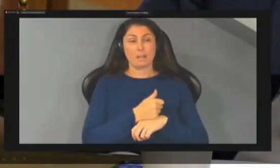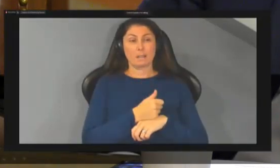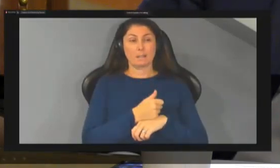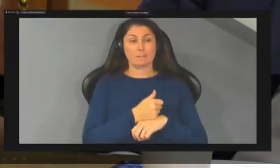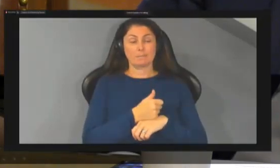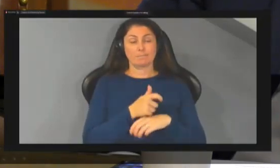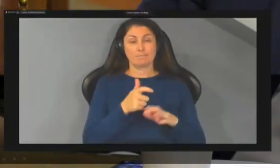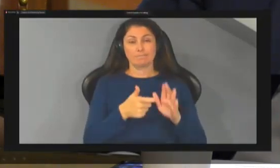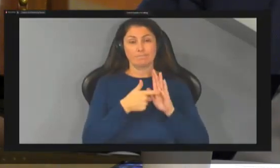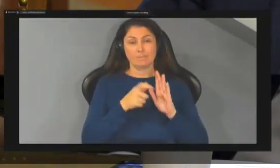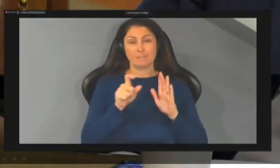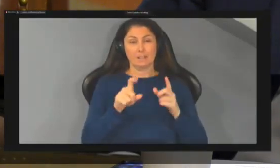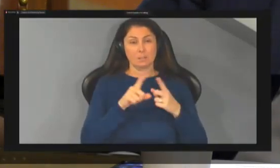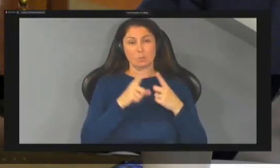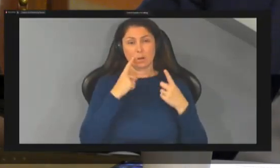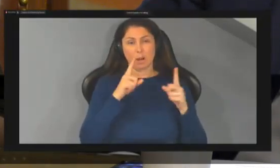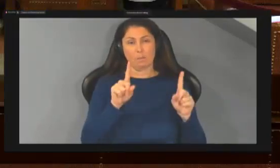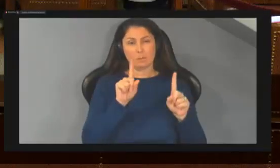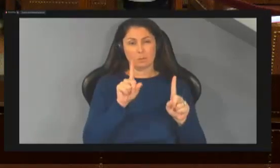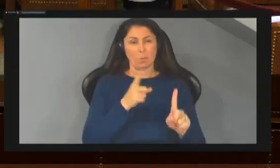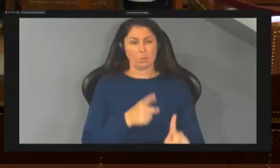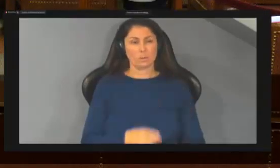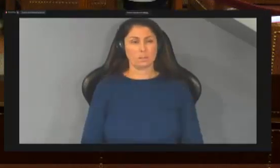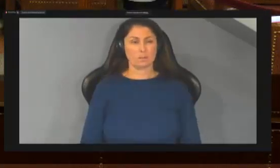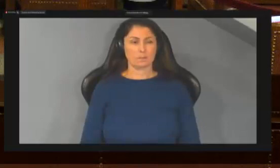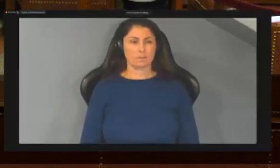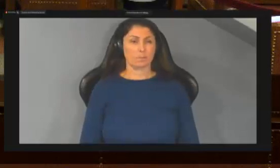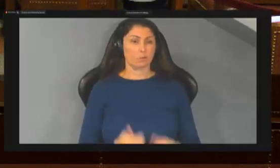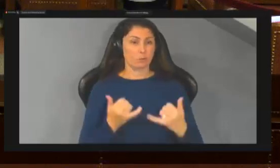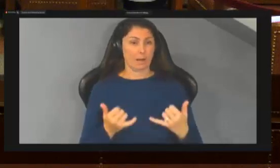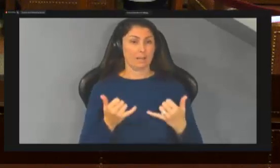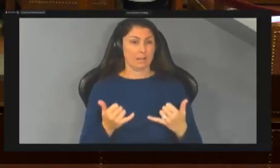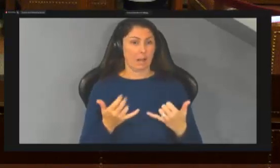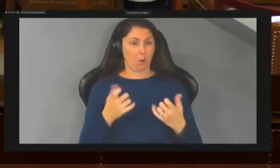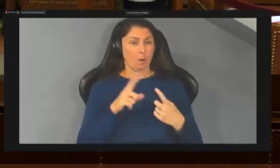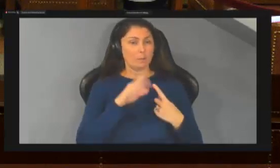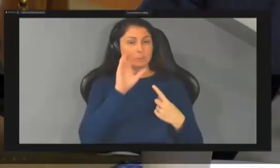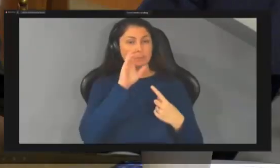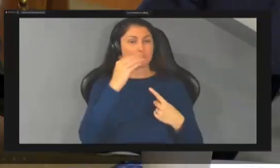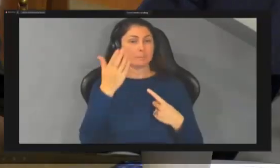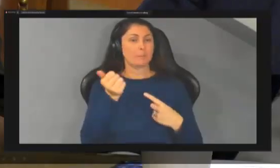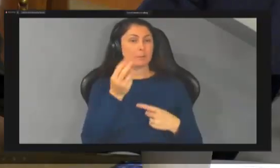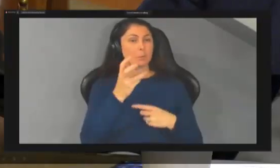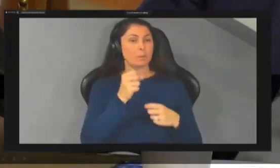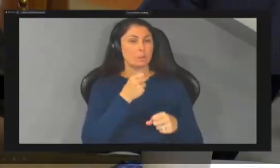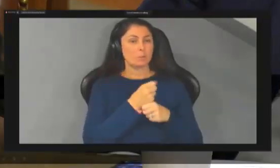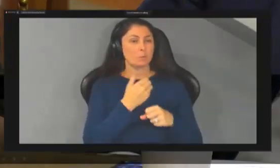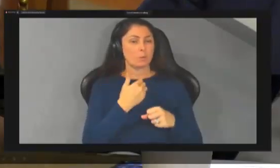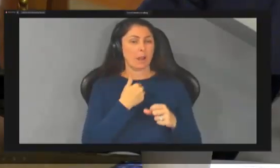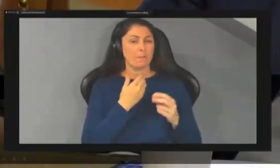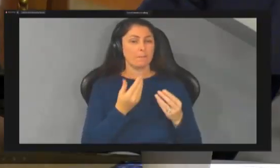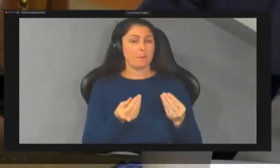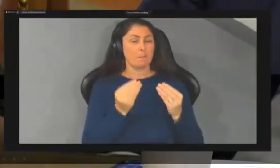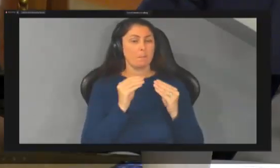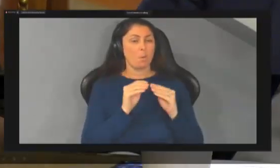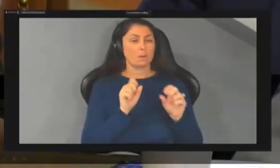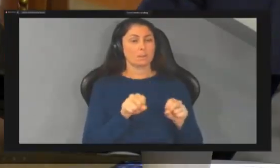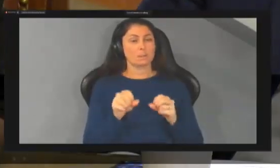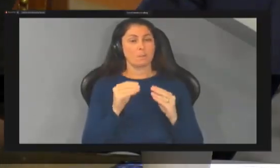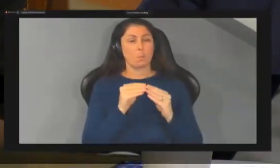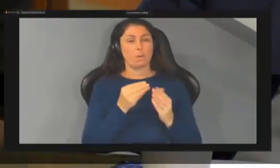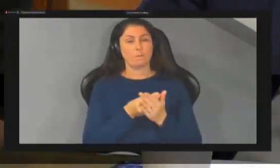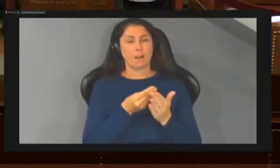necessary to accomplish those goals. Right now, I'd like to explore it in a couple of years when we have more, potentially more funds to play